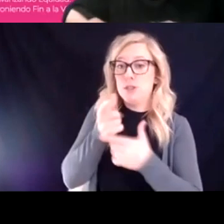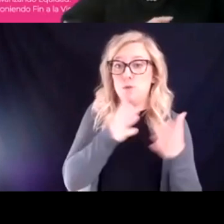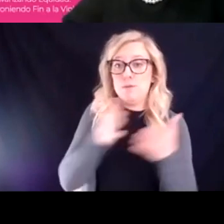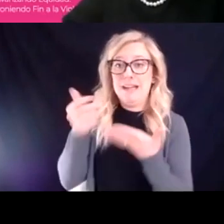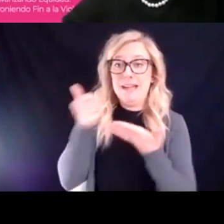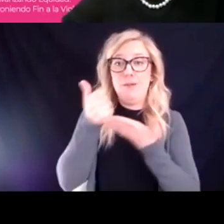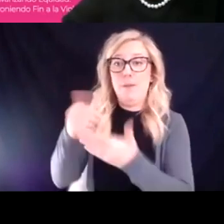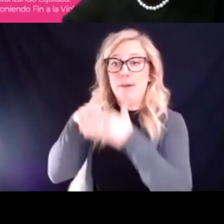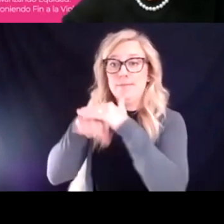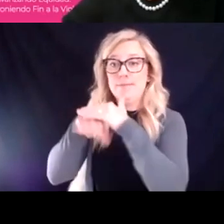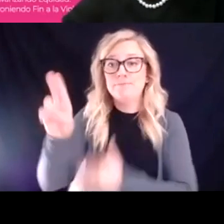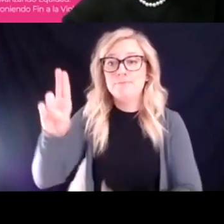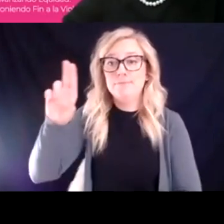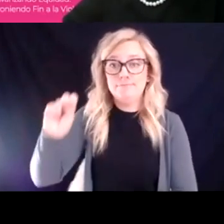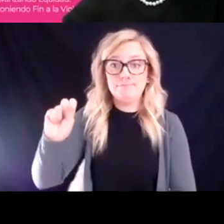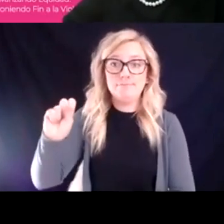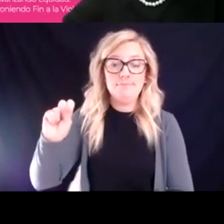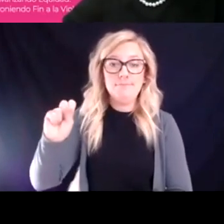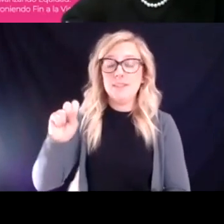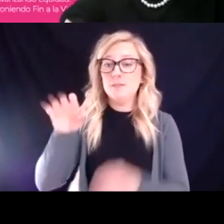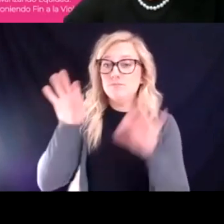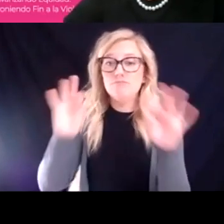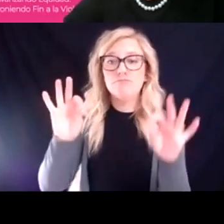her. This young girl was going to come here to live with her aunt.